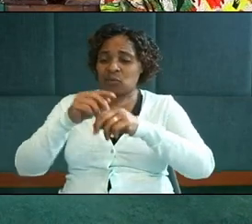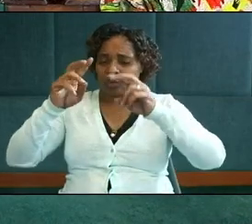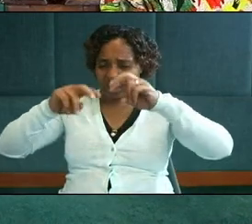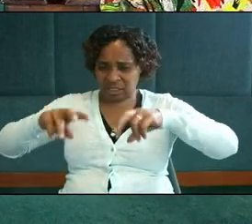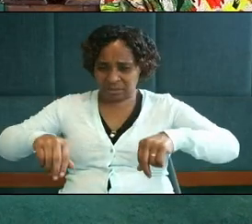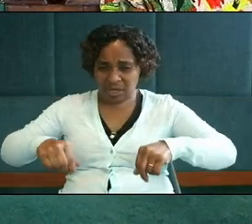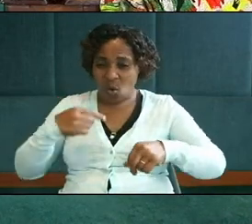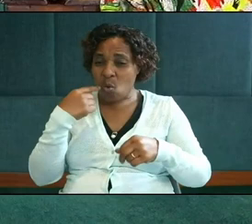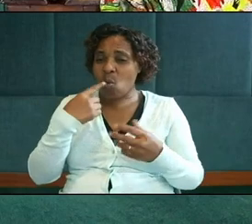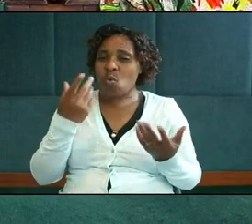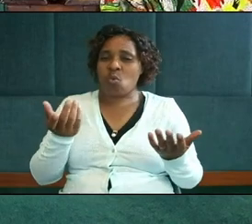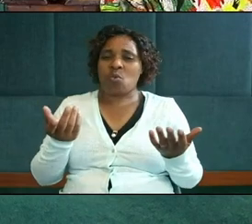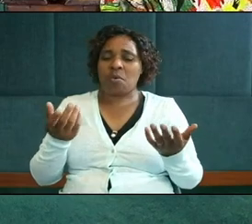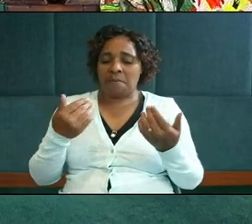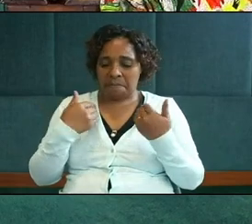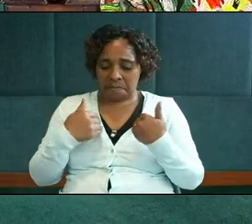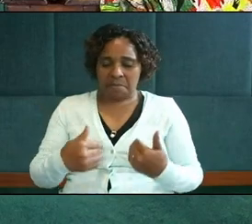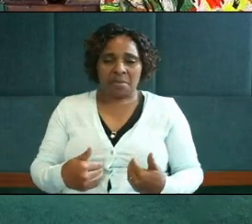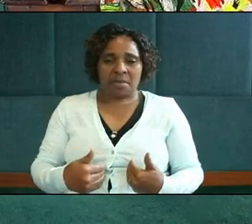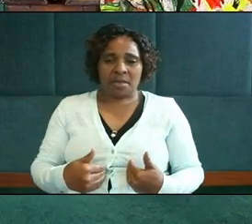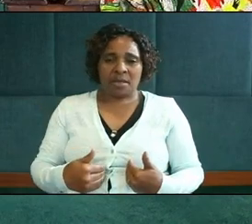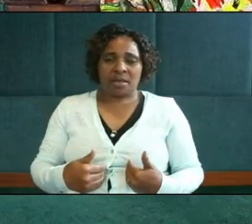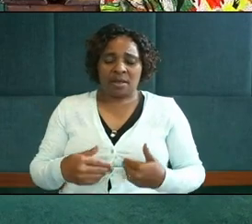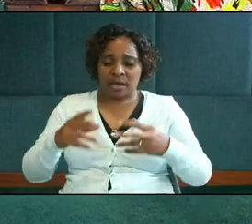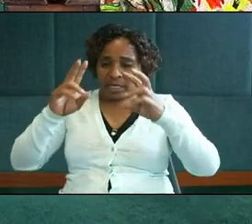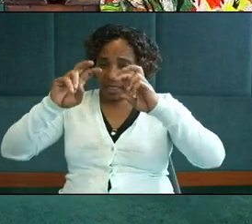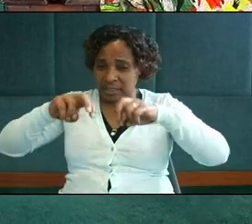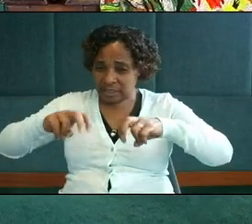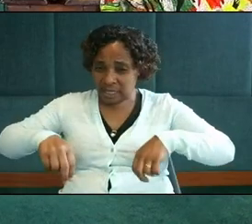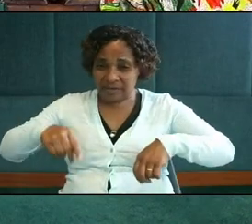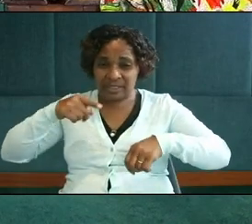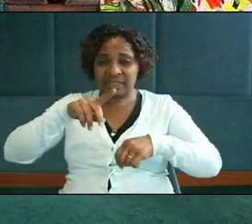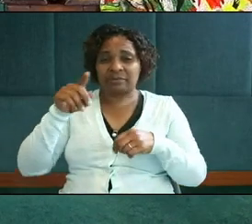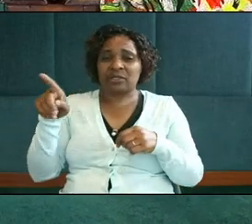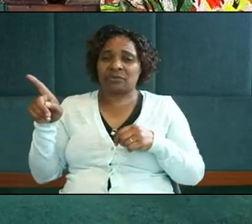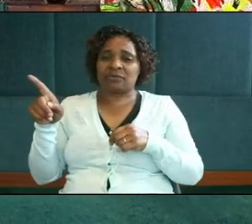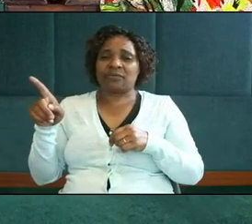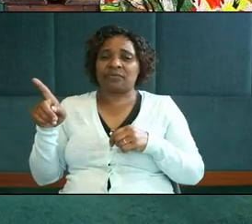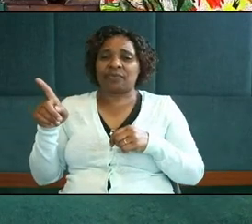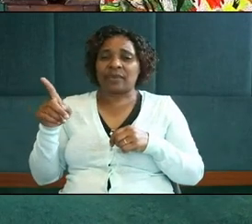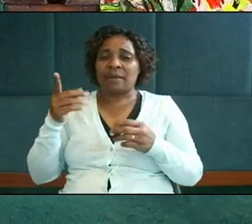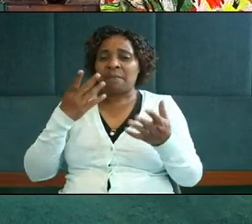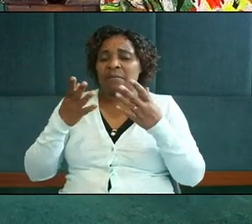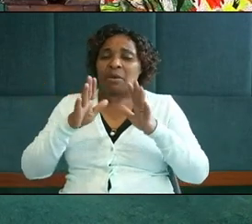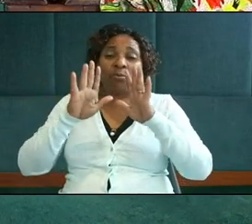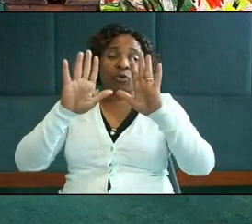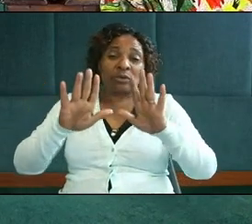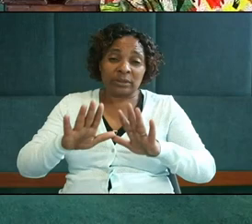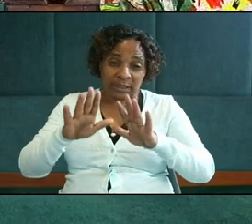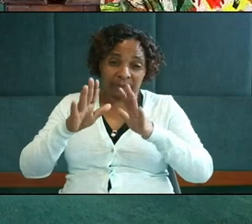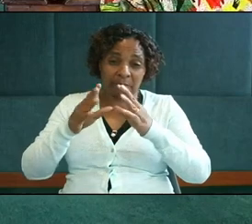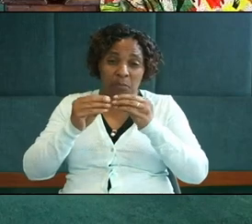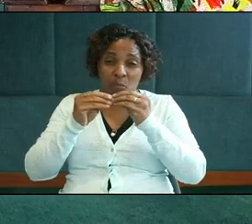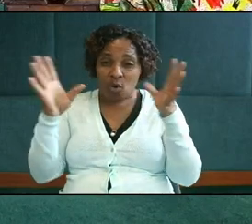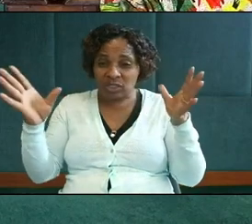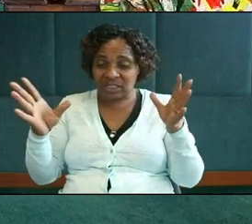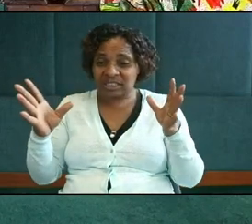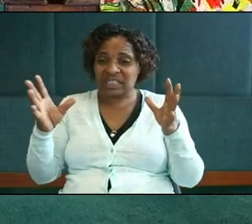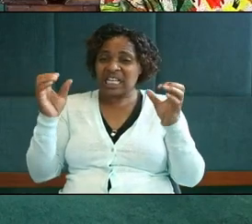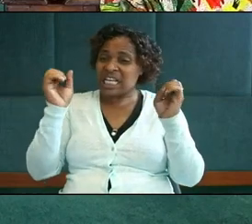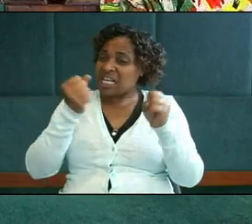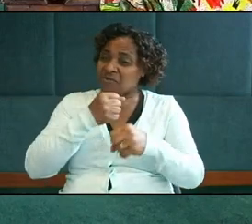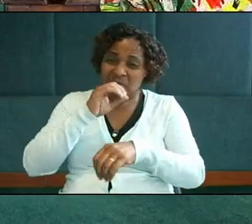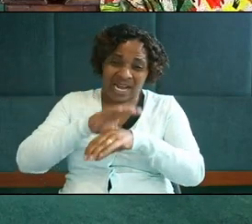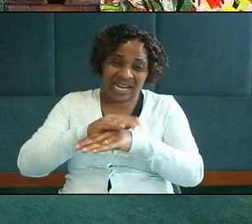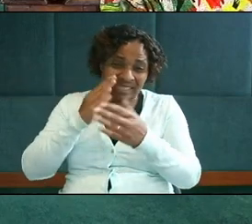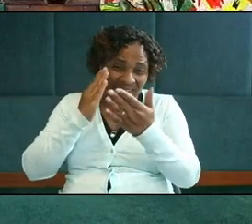they are. You see, and they're trying to discover themselves in a whole. So I think that's probably the most important age. And if they don't get it right